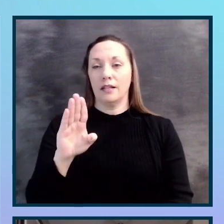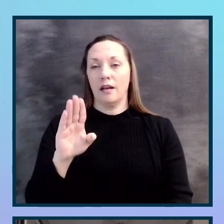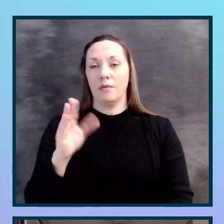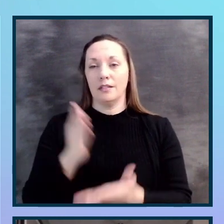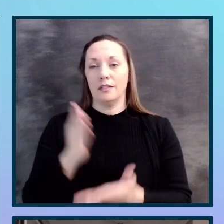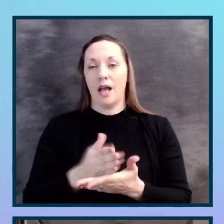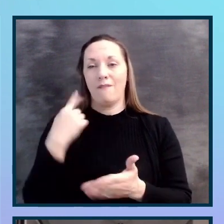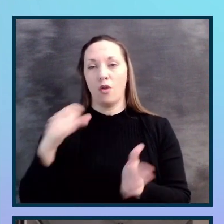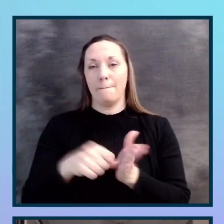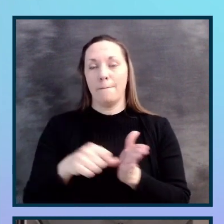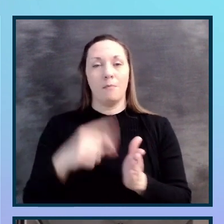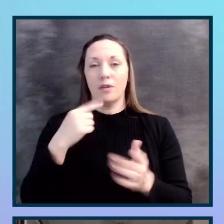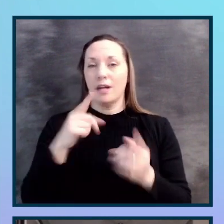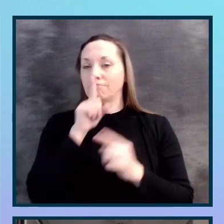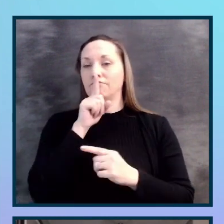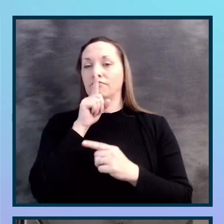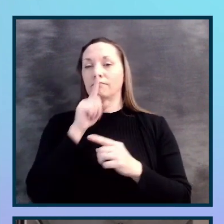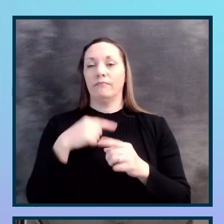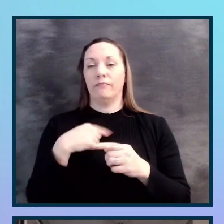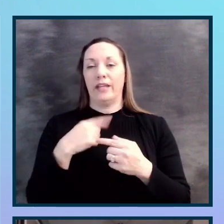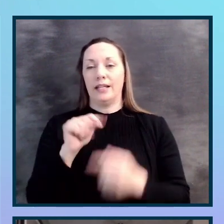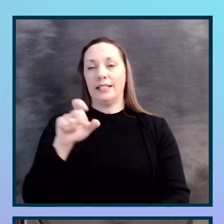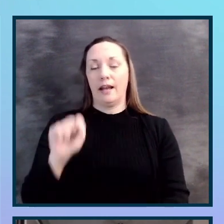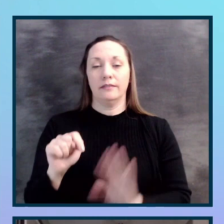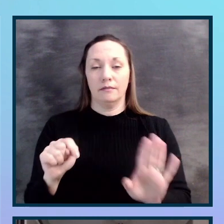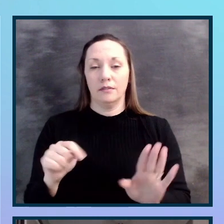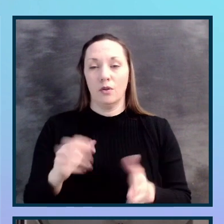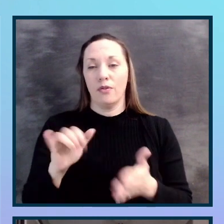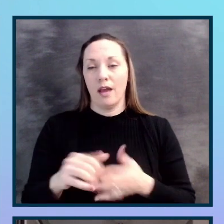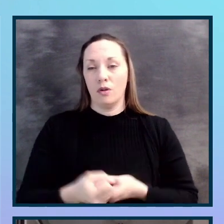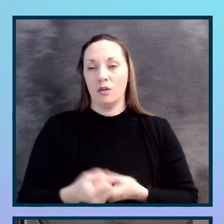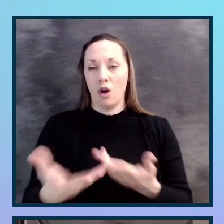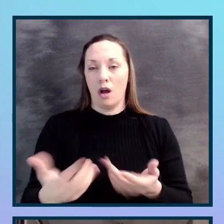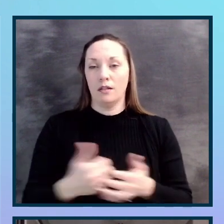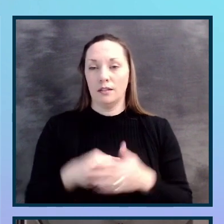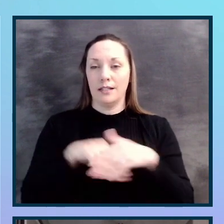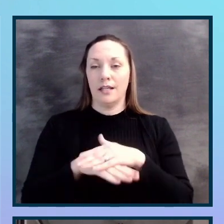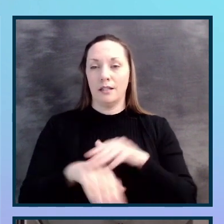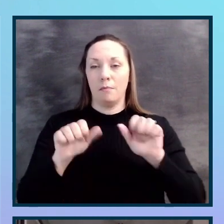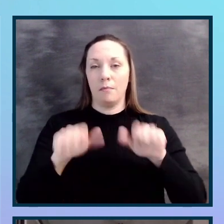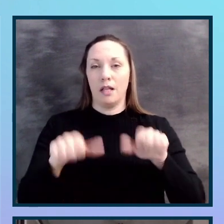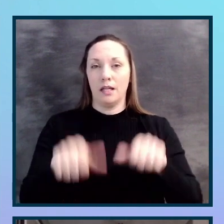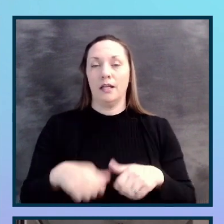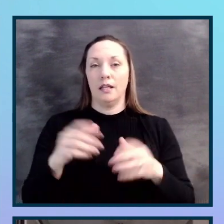won't announce any text, and so that would cause accessibility issues.